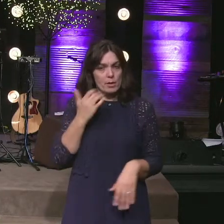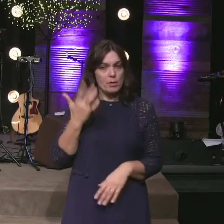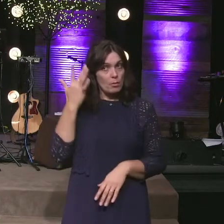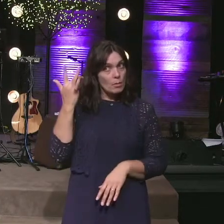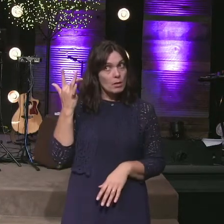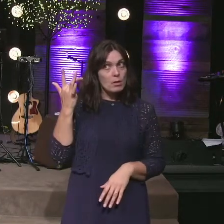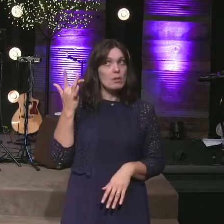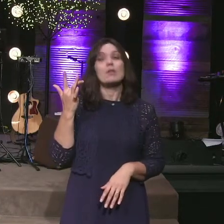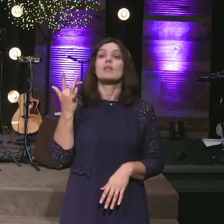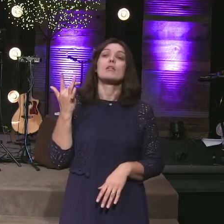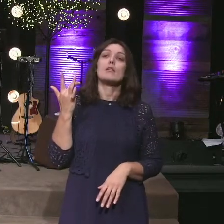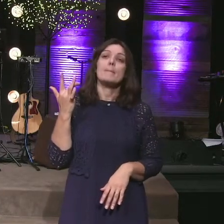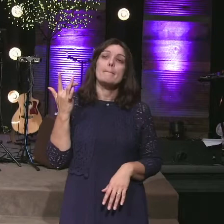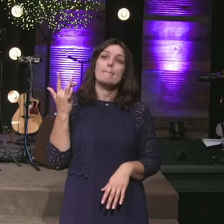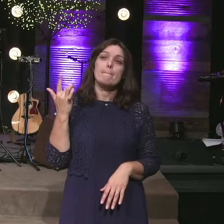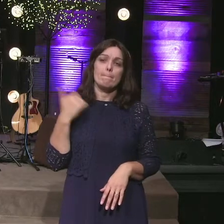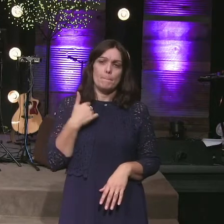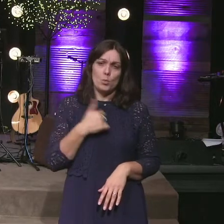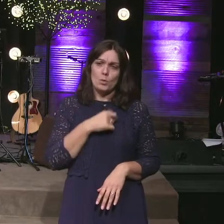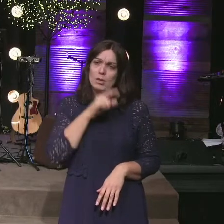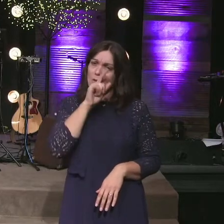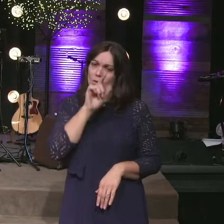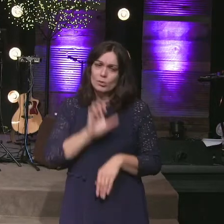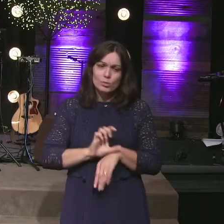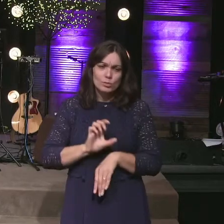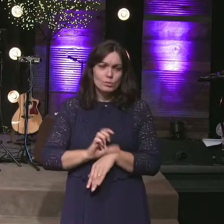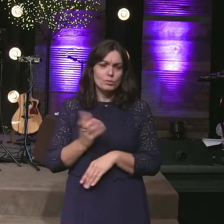Because we're the church.